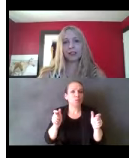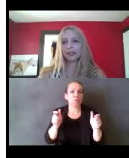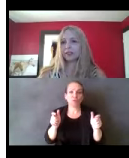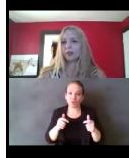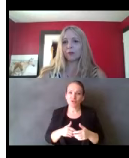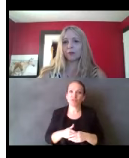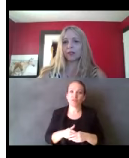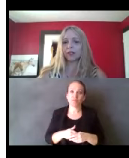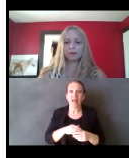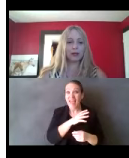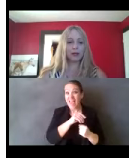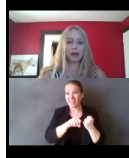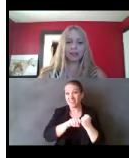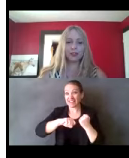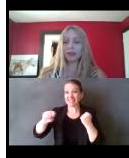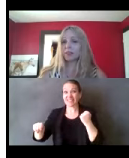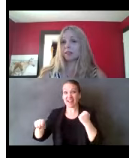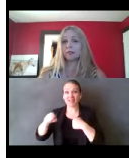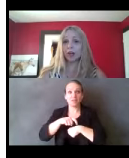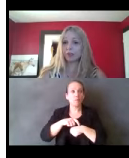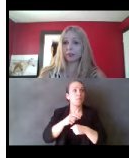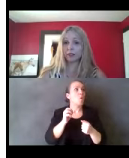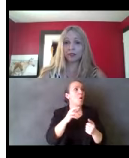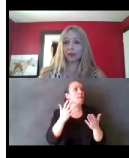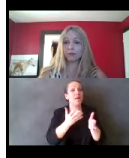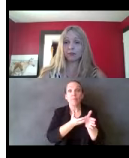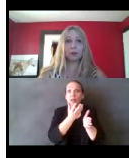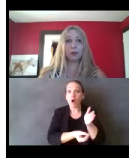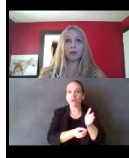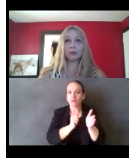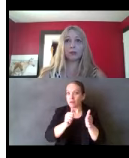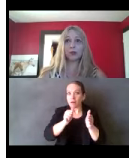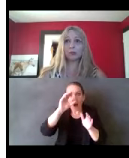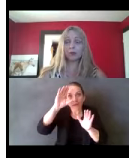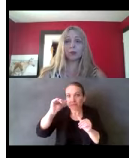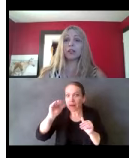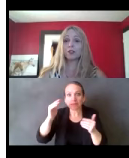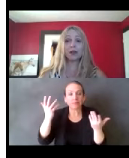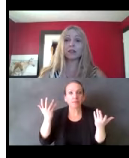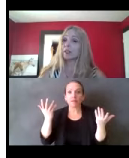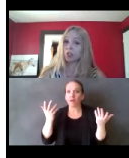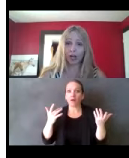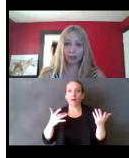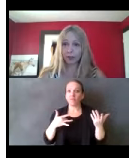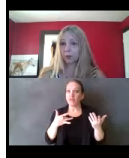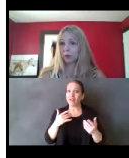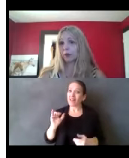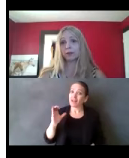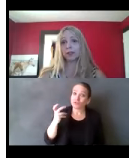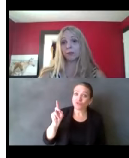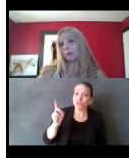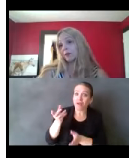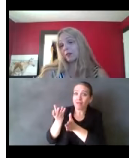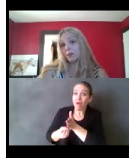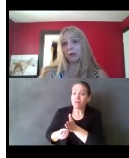and extended, you know, really maybe unexpected losses, loss of people you wouldn't expect, like a child, or,